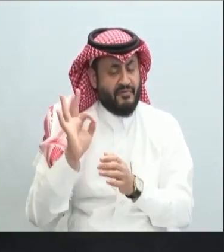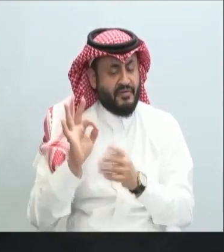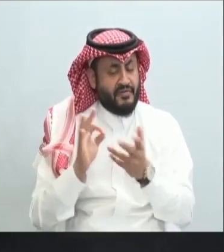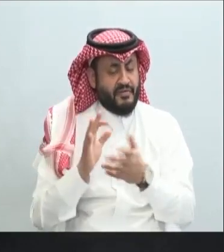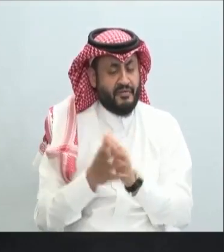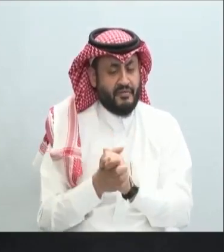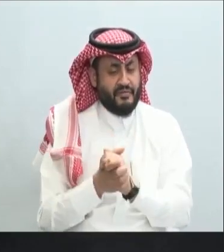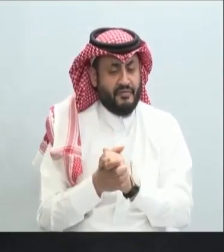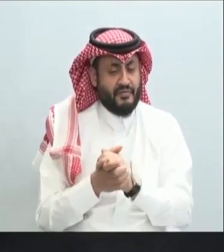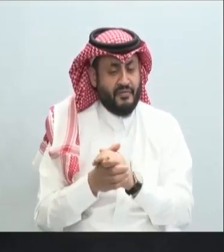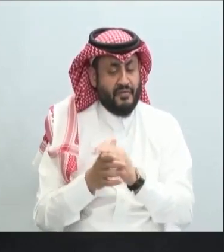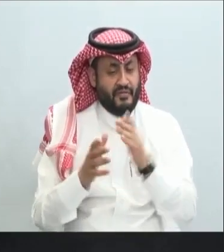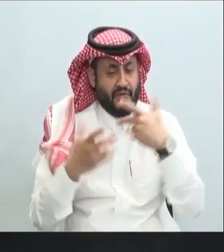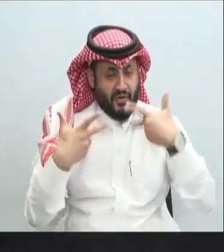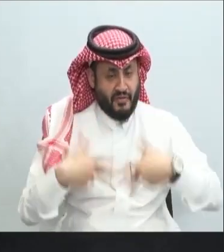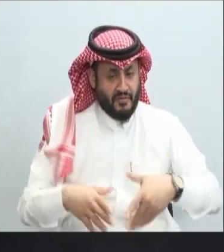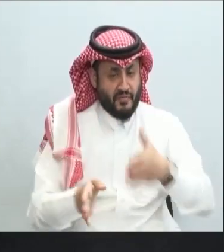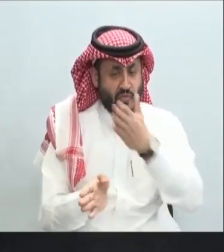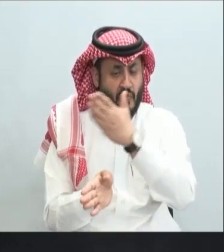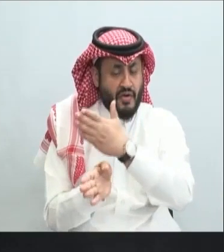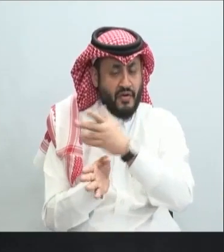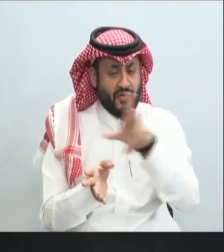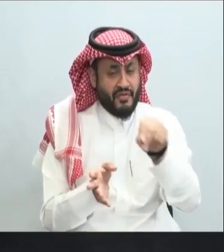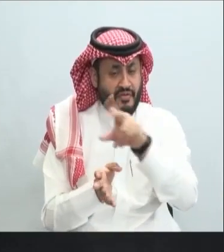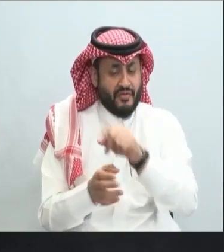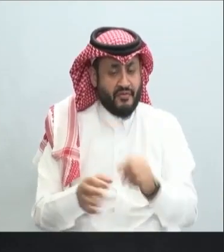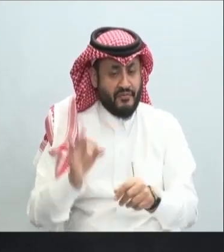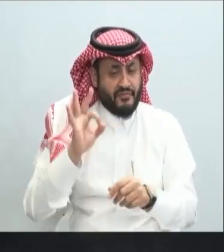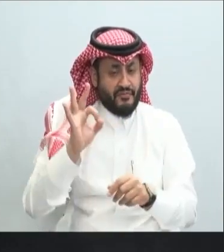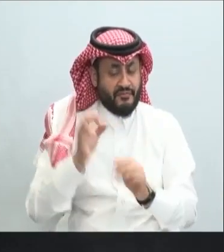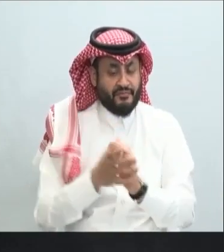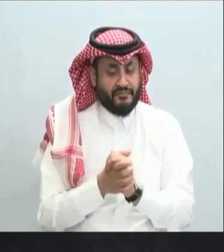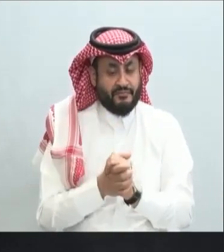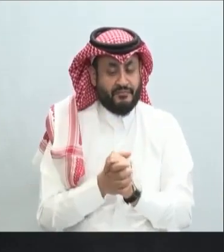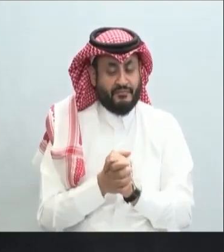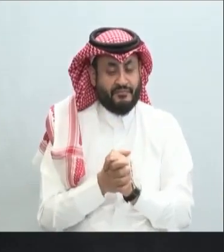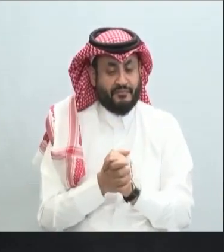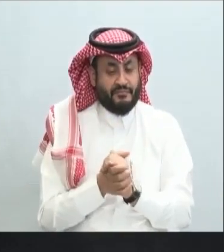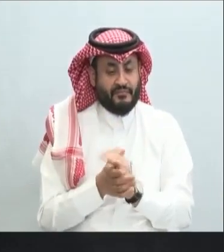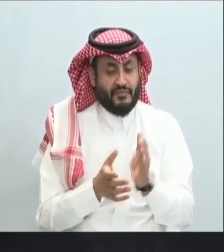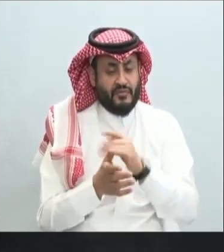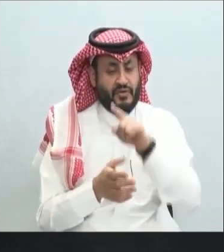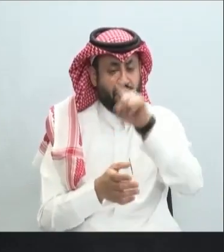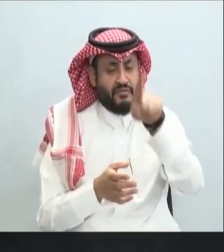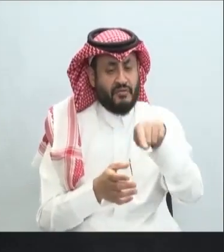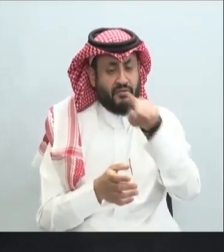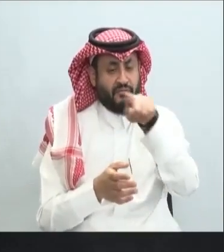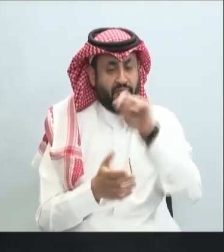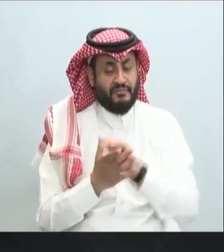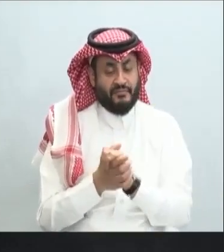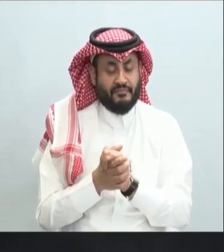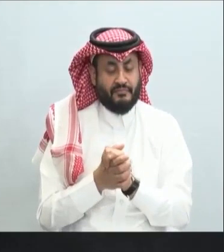use your body and two arms to make the shape of letter F, or you can just draw it with